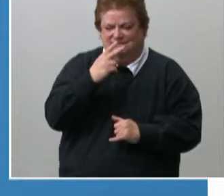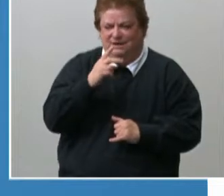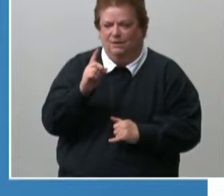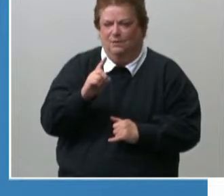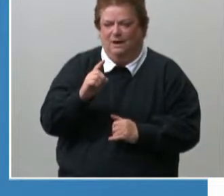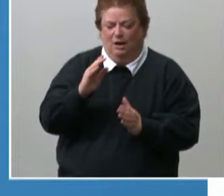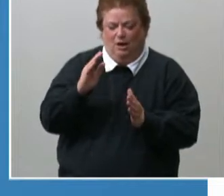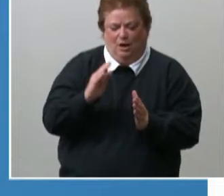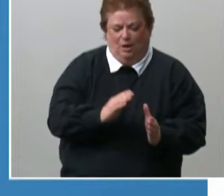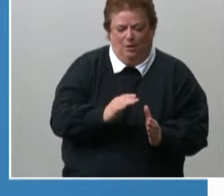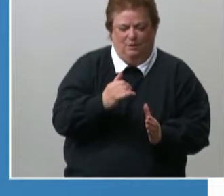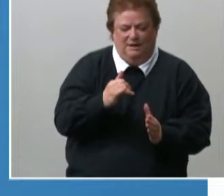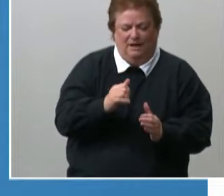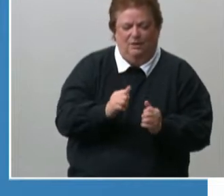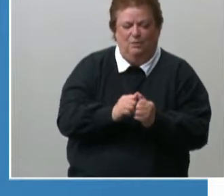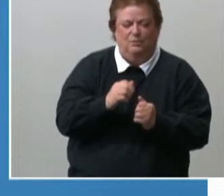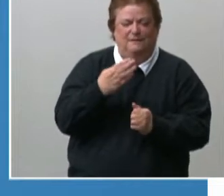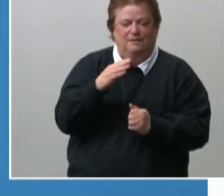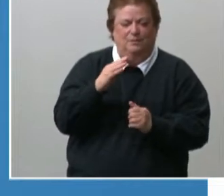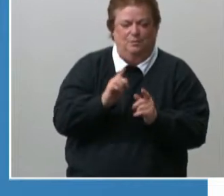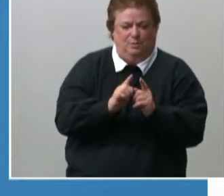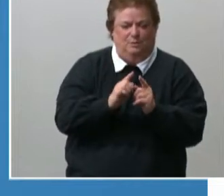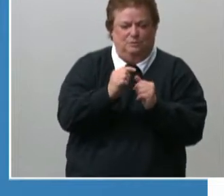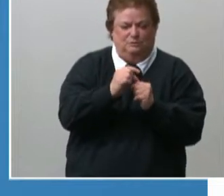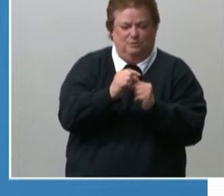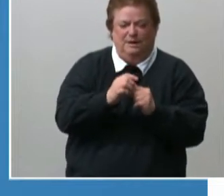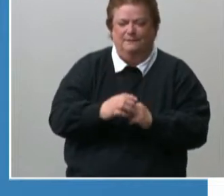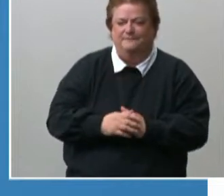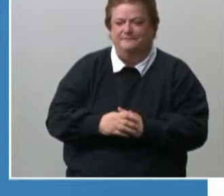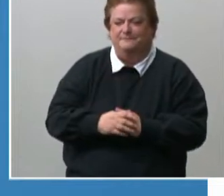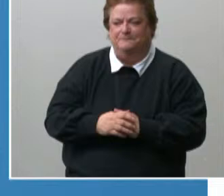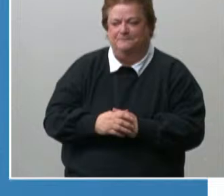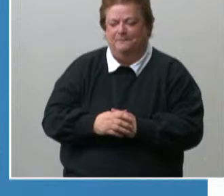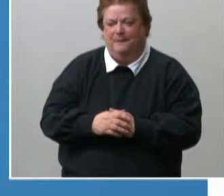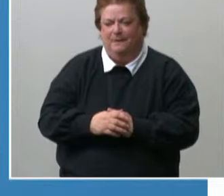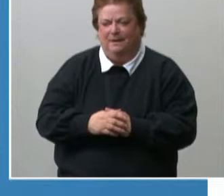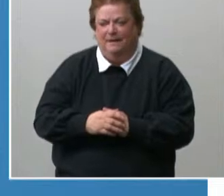low yellow on this color-coded gradient map